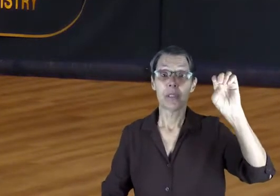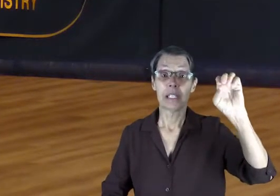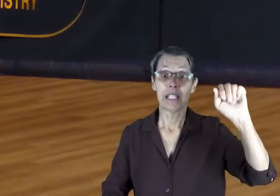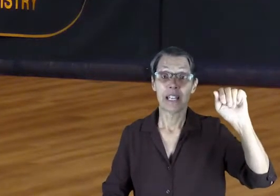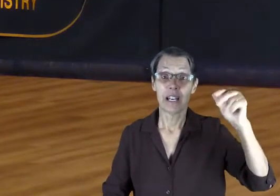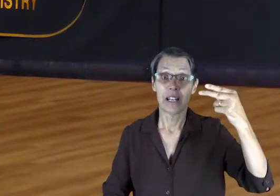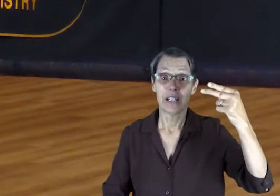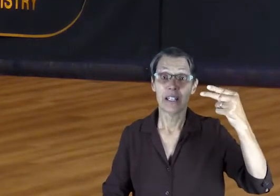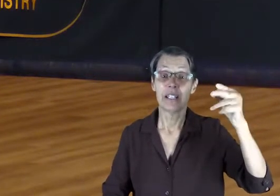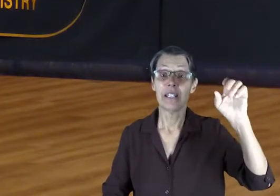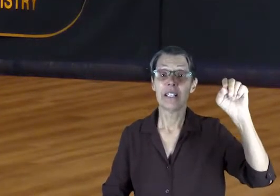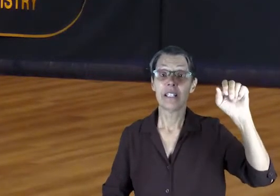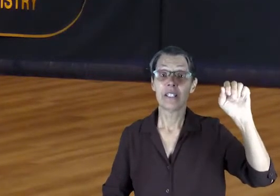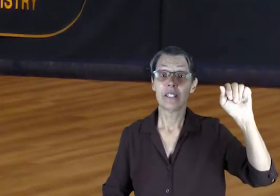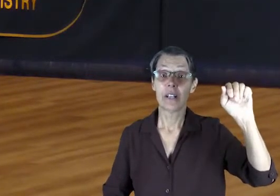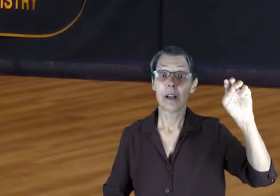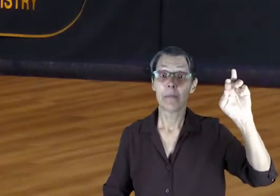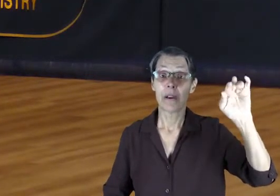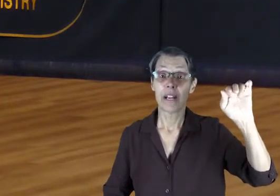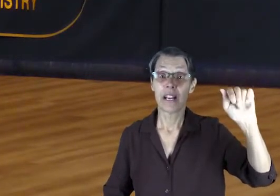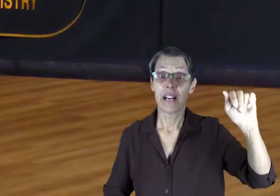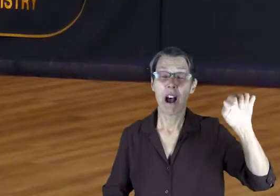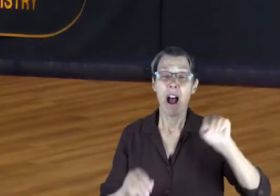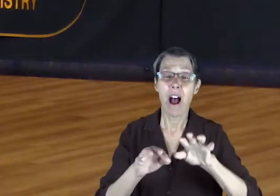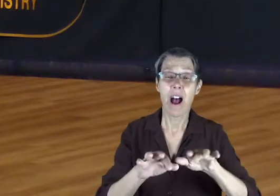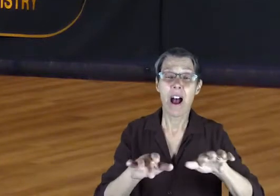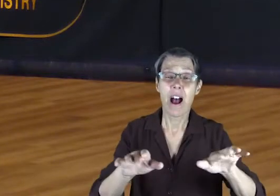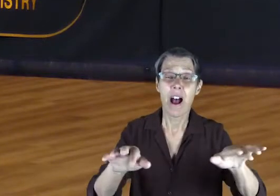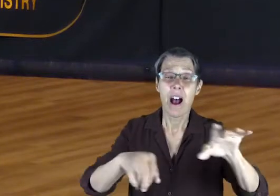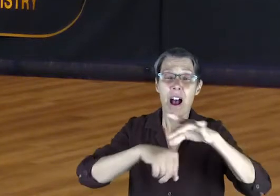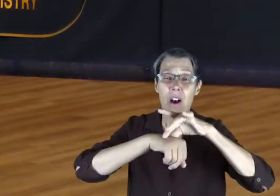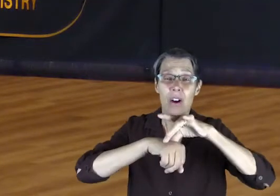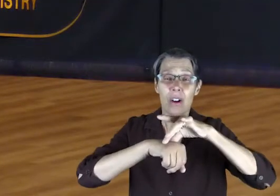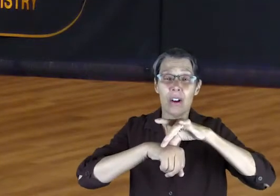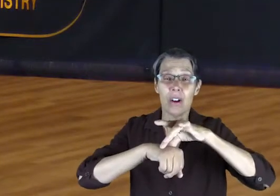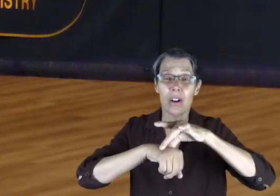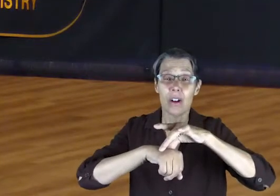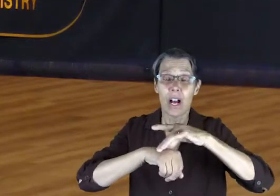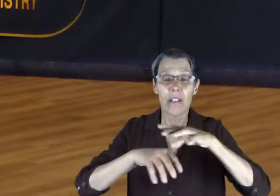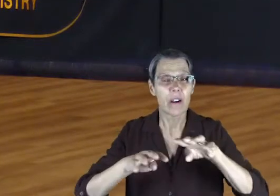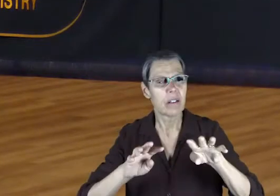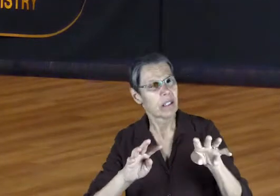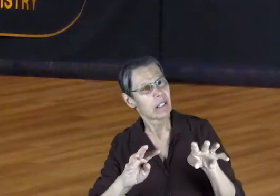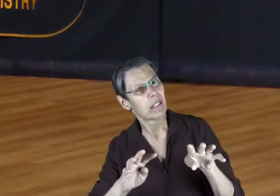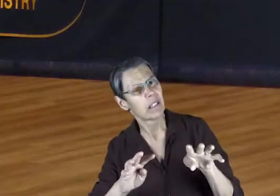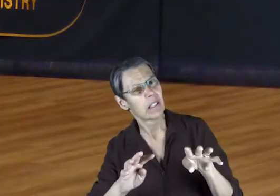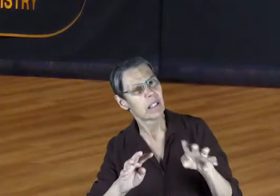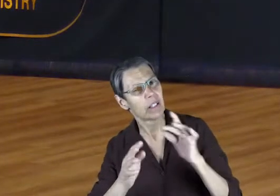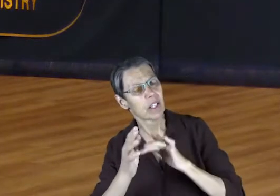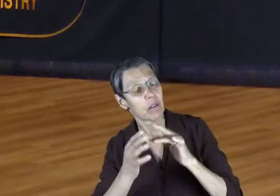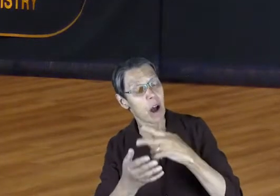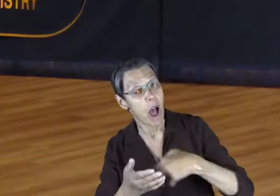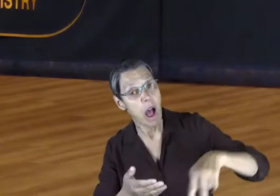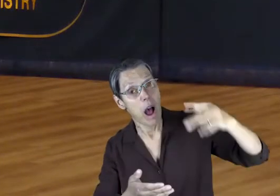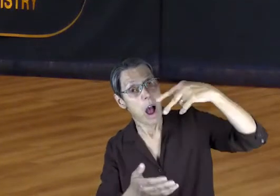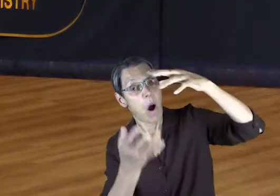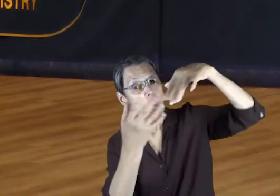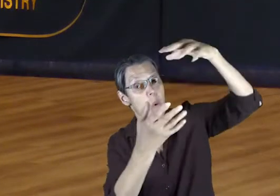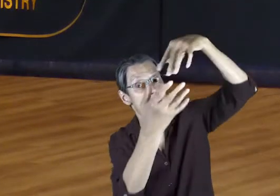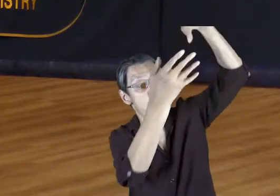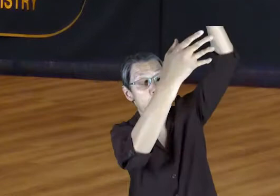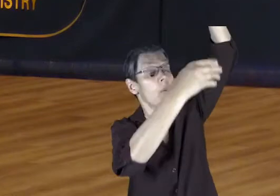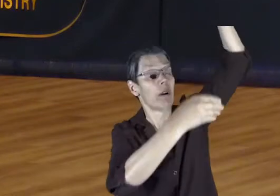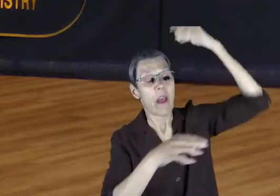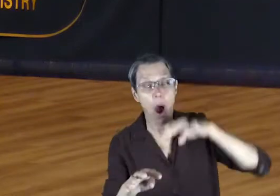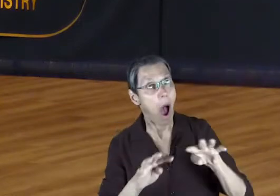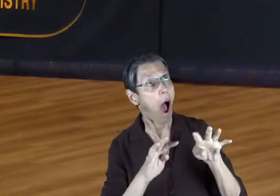of the earth." When he had said this, as they were watching, he was lifted up, and a cloud took him out of their sight.